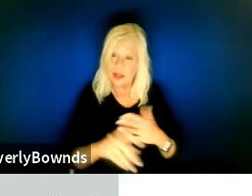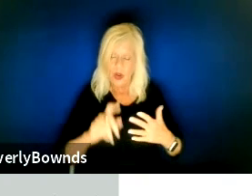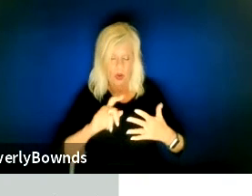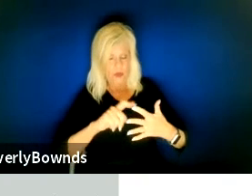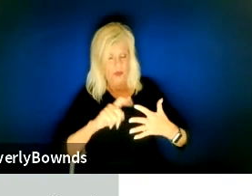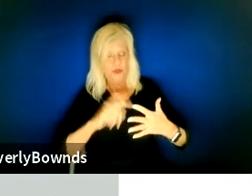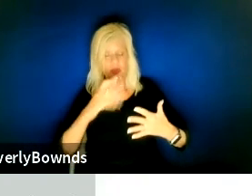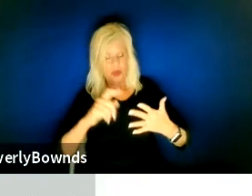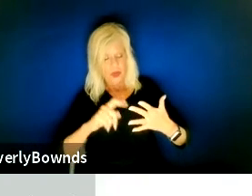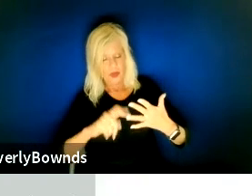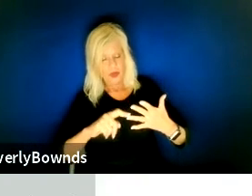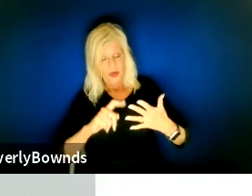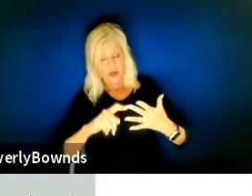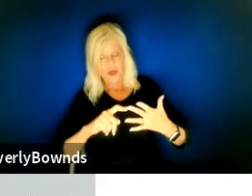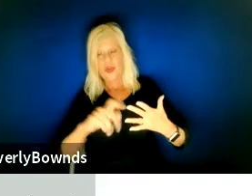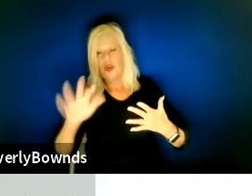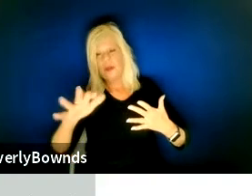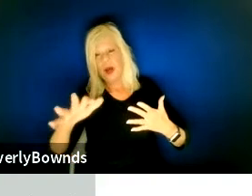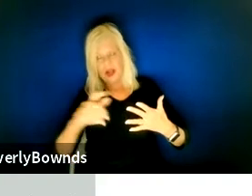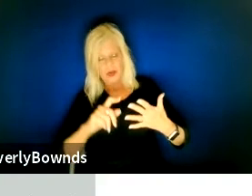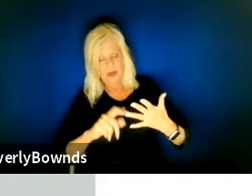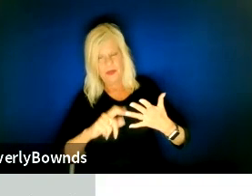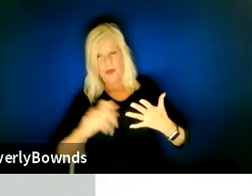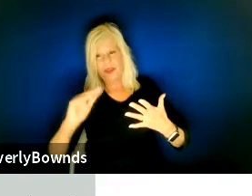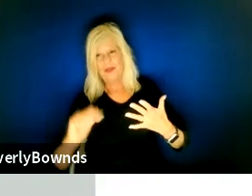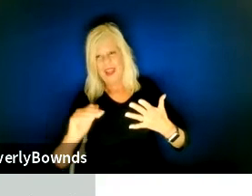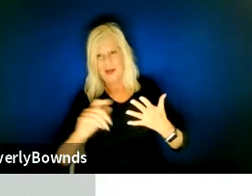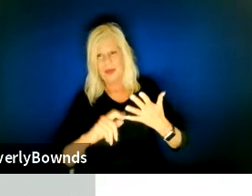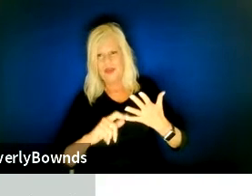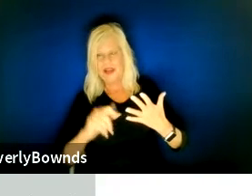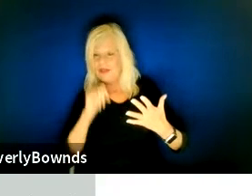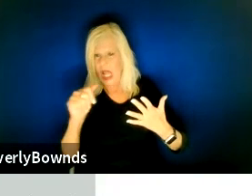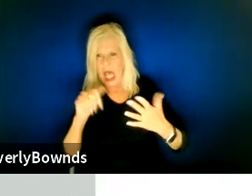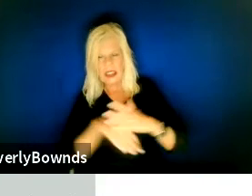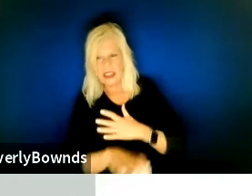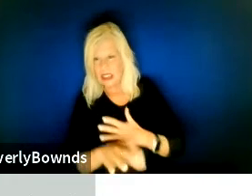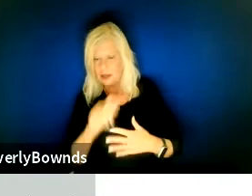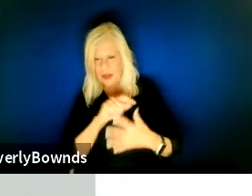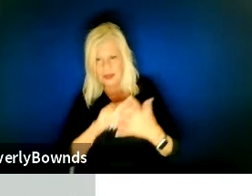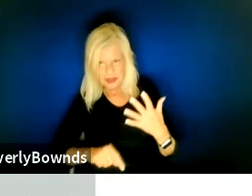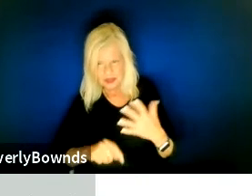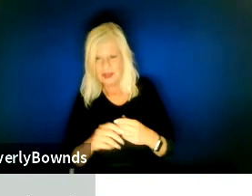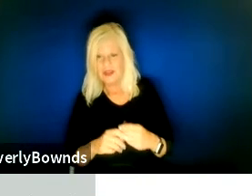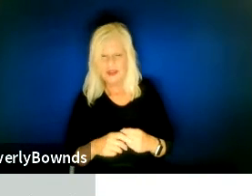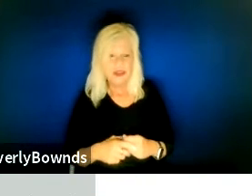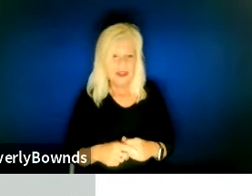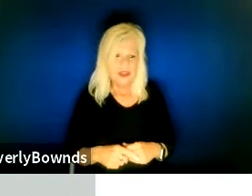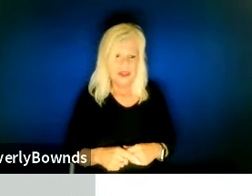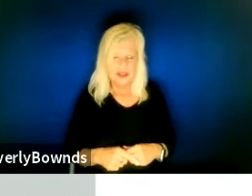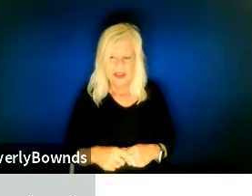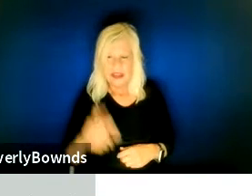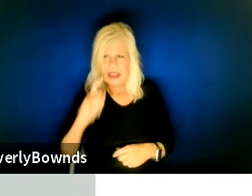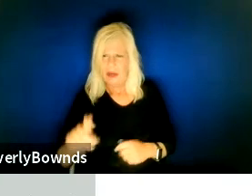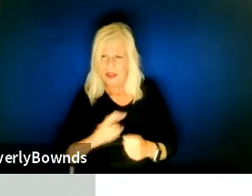moderate accessibility. Fourth is minimal, and 5 is not accessible. Even though this sounds very wordy when I put it